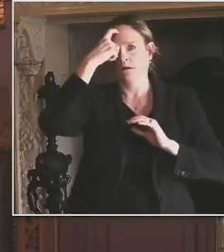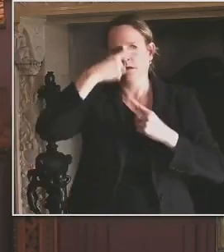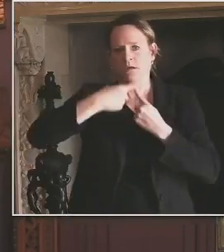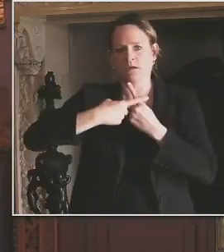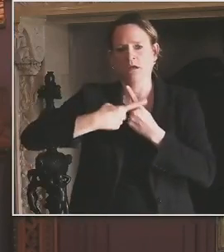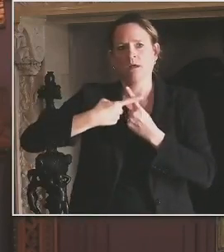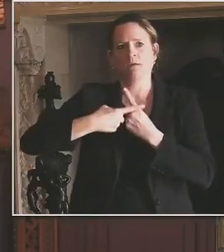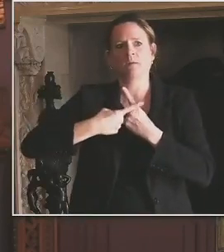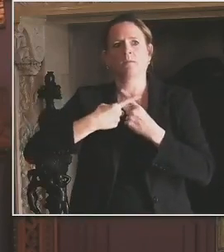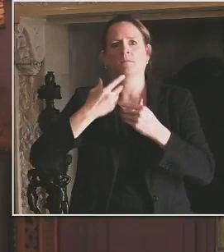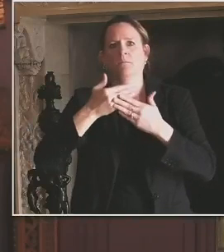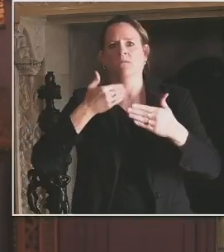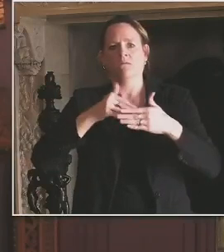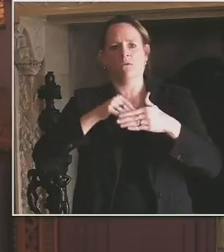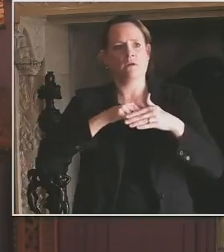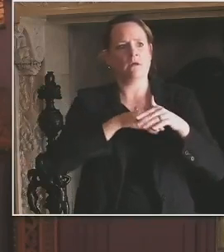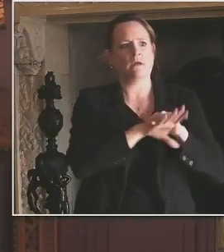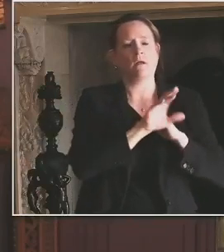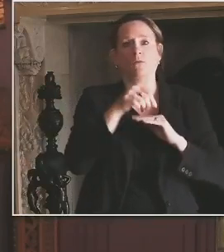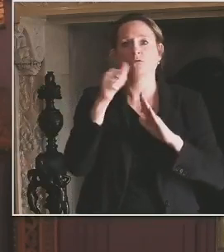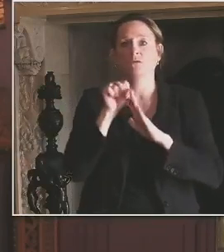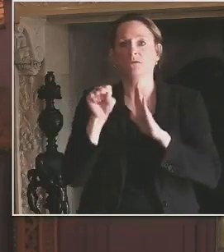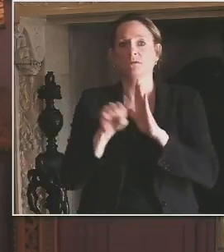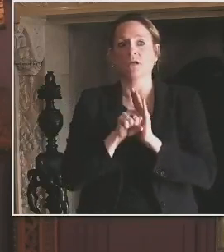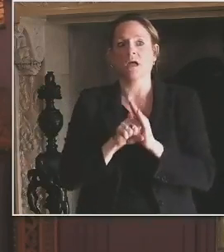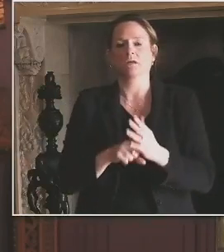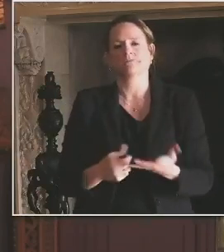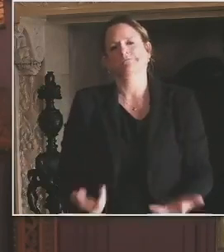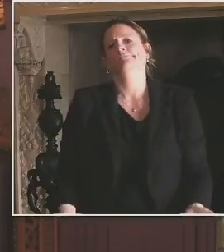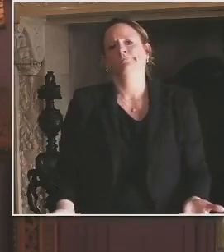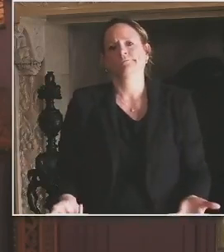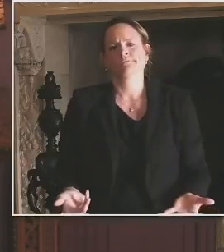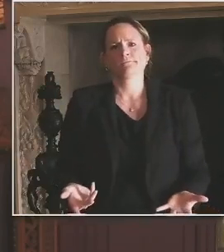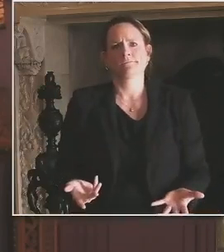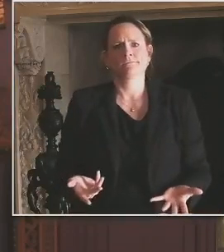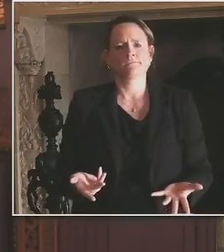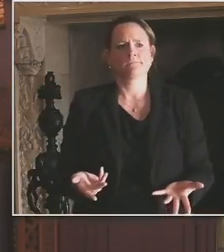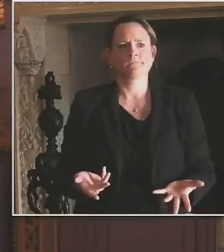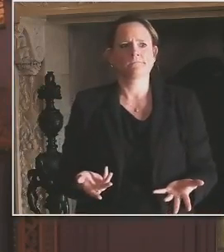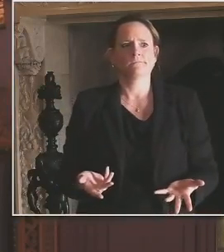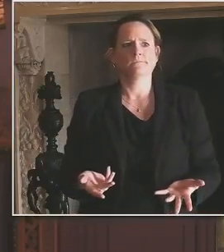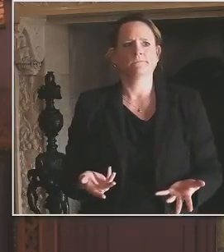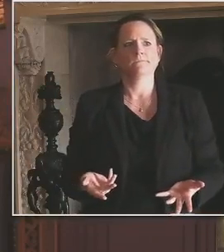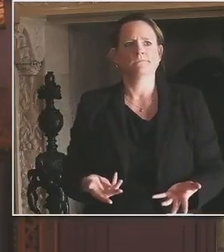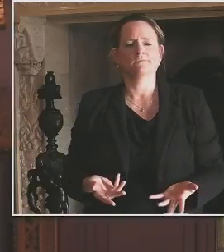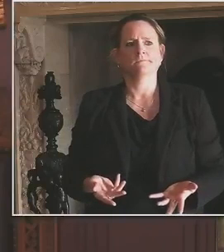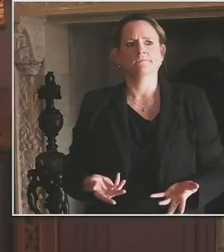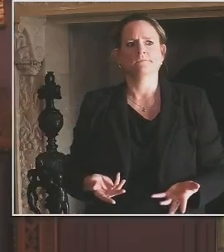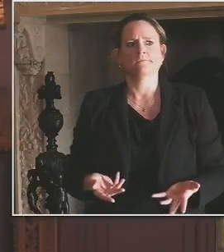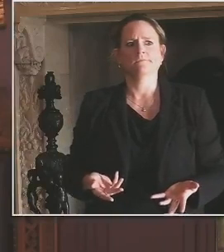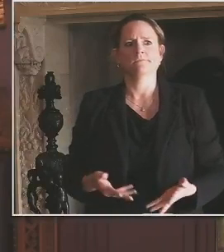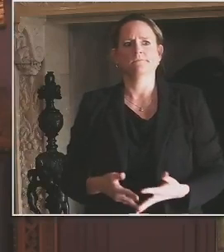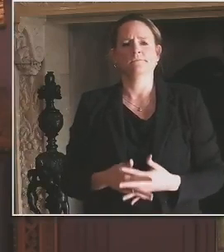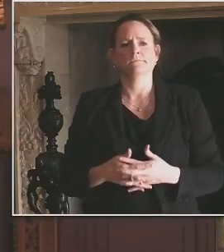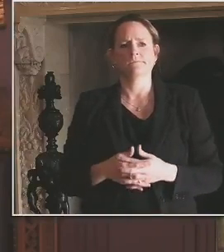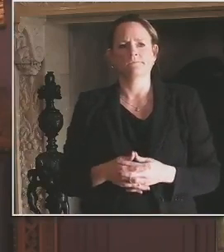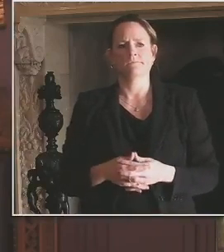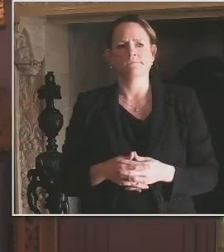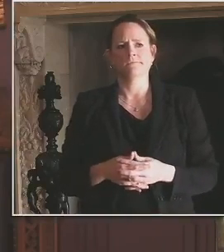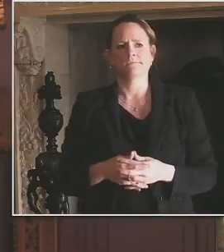that people are okay to come in? There reaches a point where that has, frankly, no practical